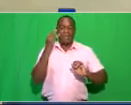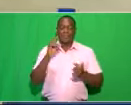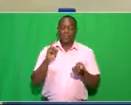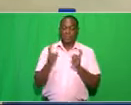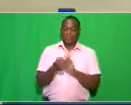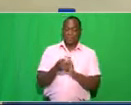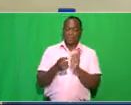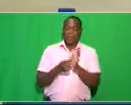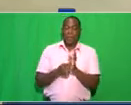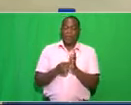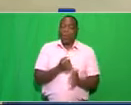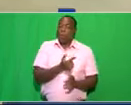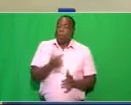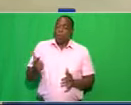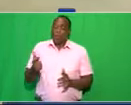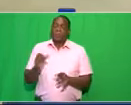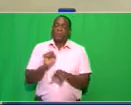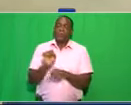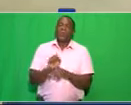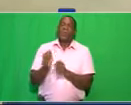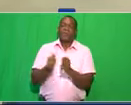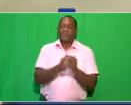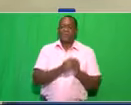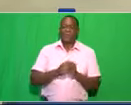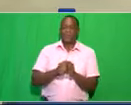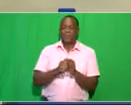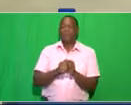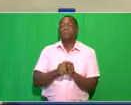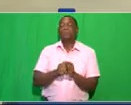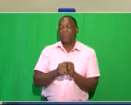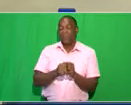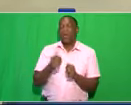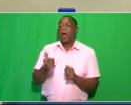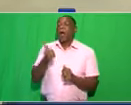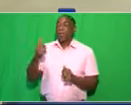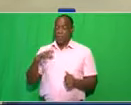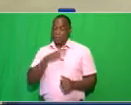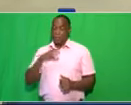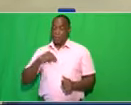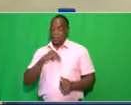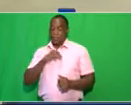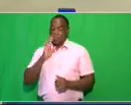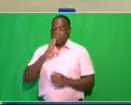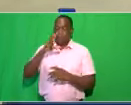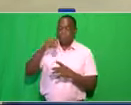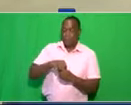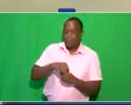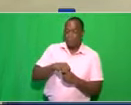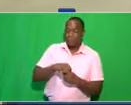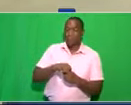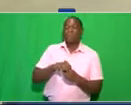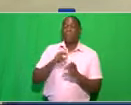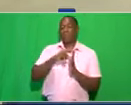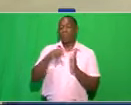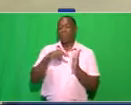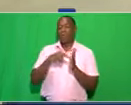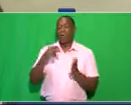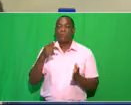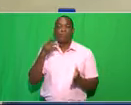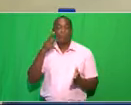together. Guests will include additional members of the committee to present on topics, including the role of parents in